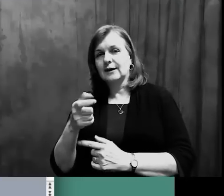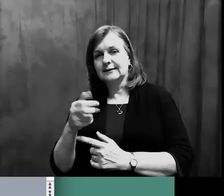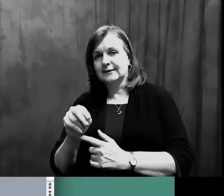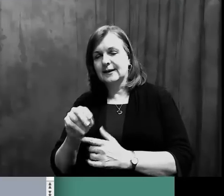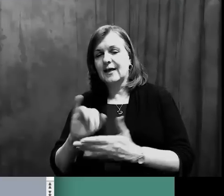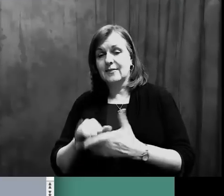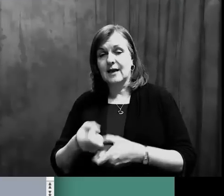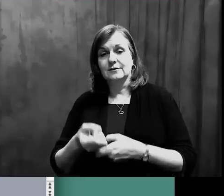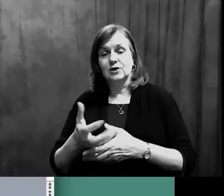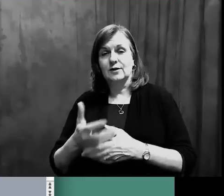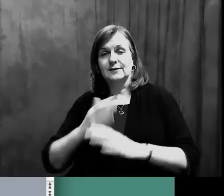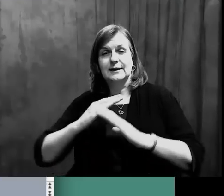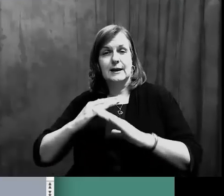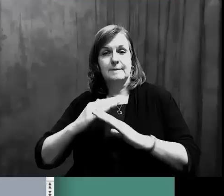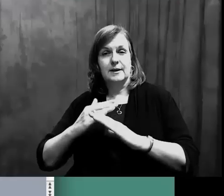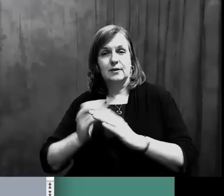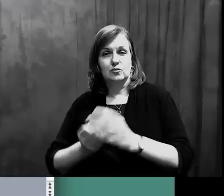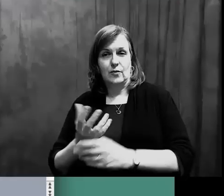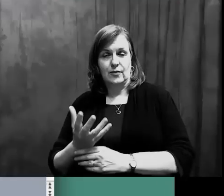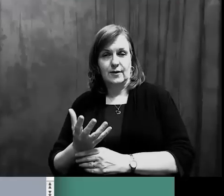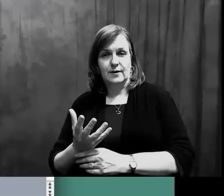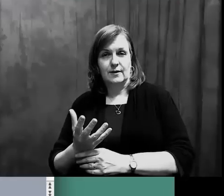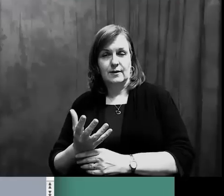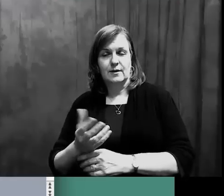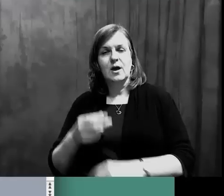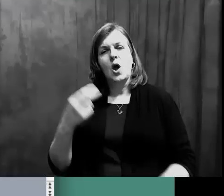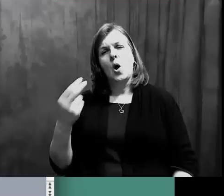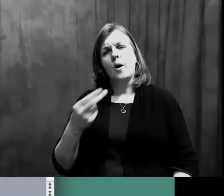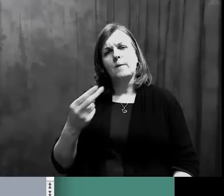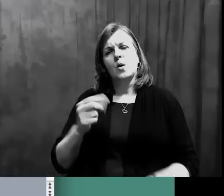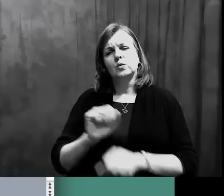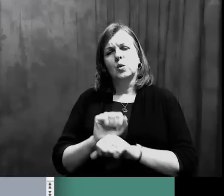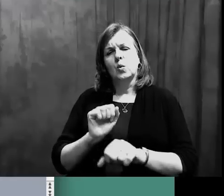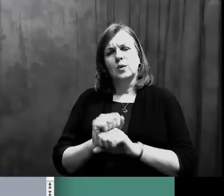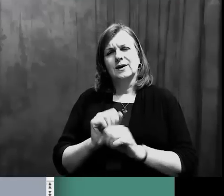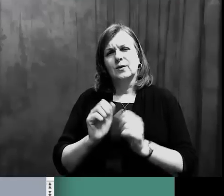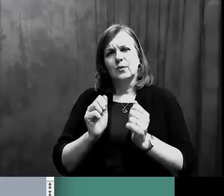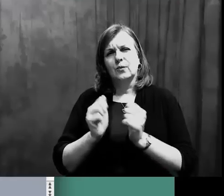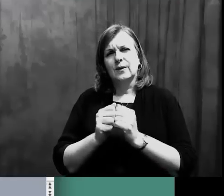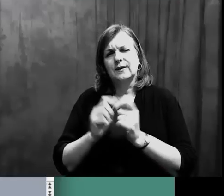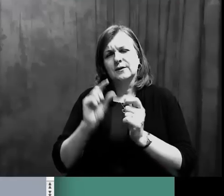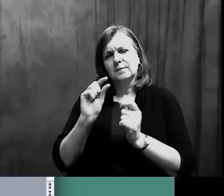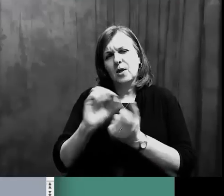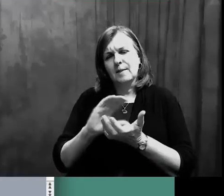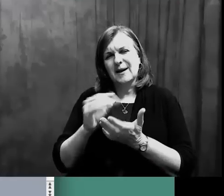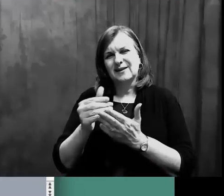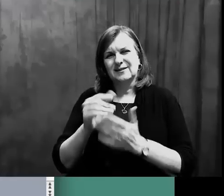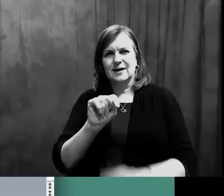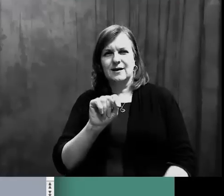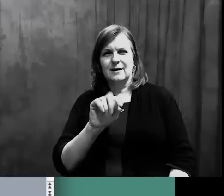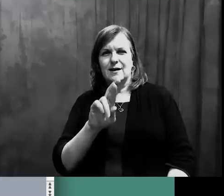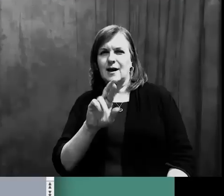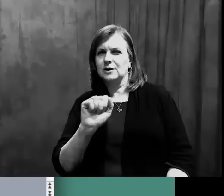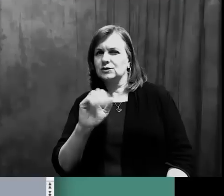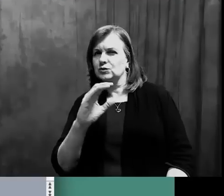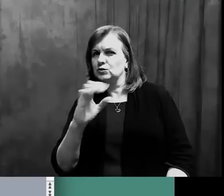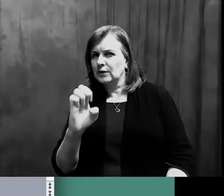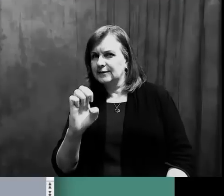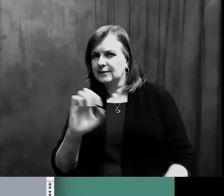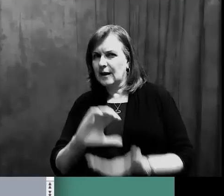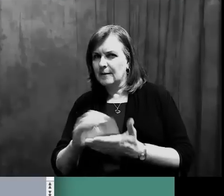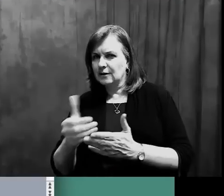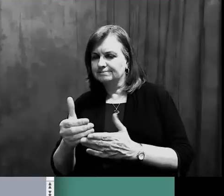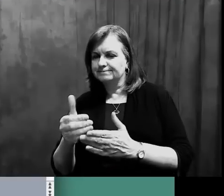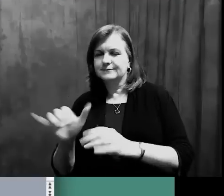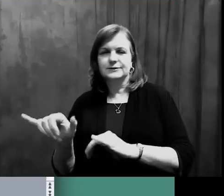in this case that we have inhibited growth, and we're going to show you why. Hormones work in very small